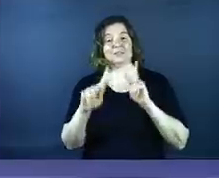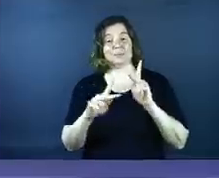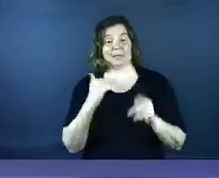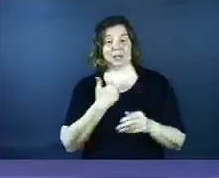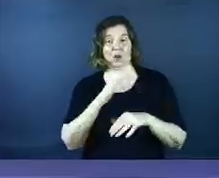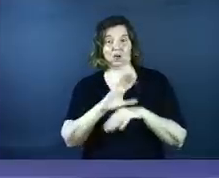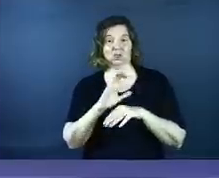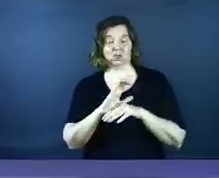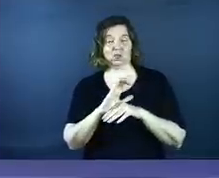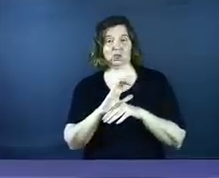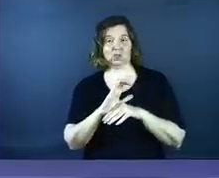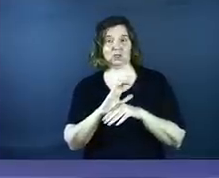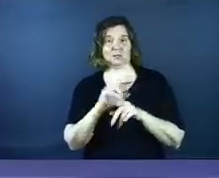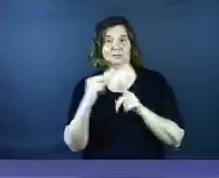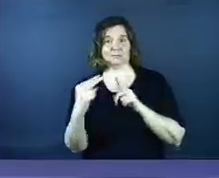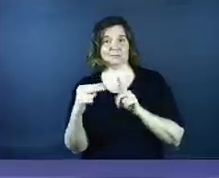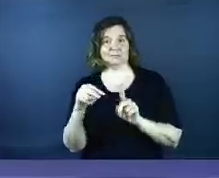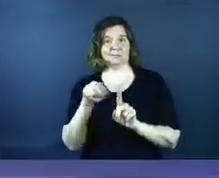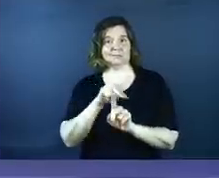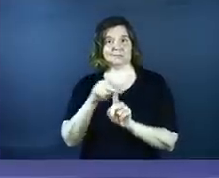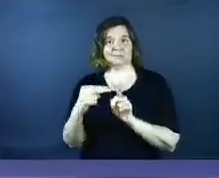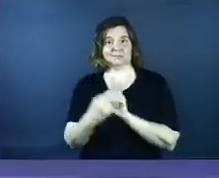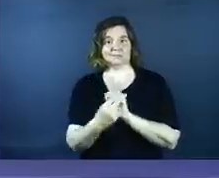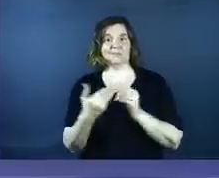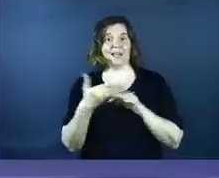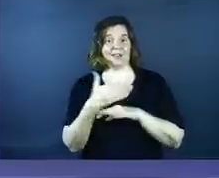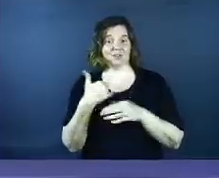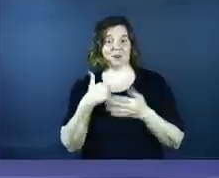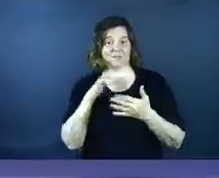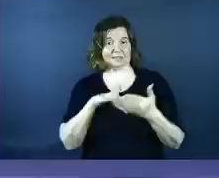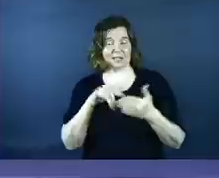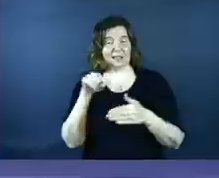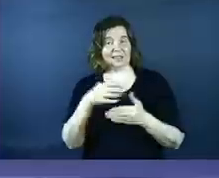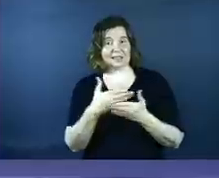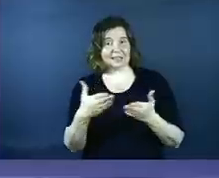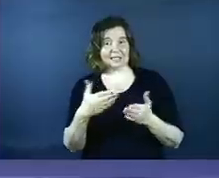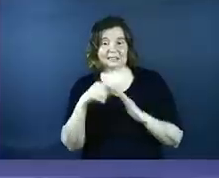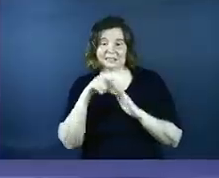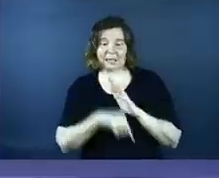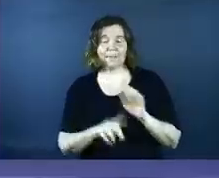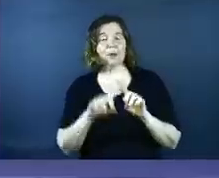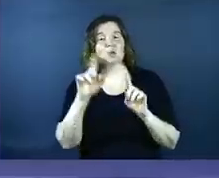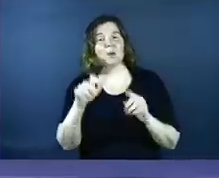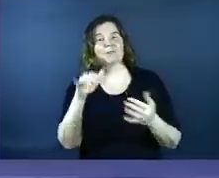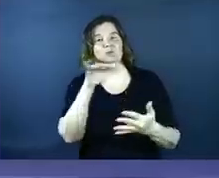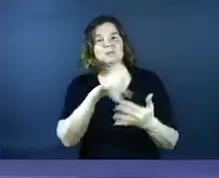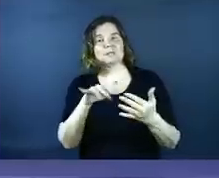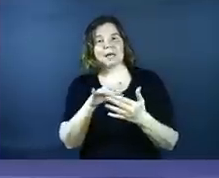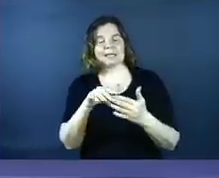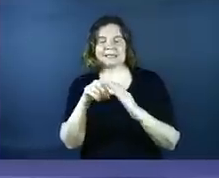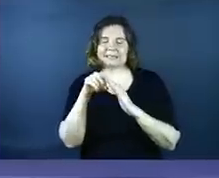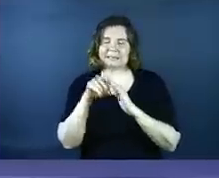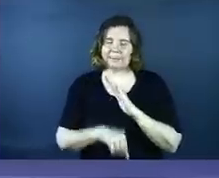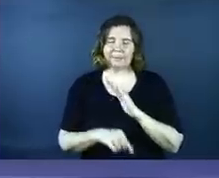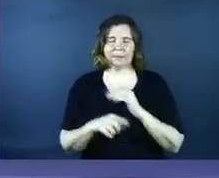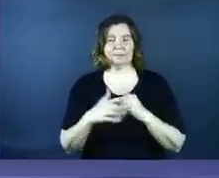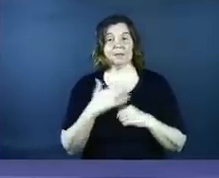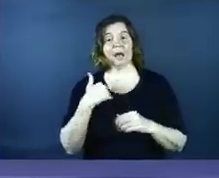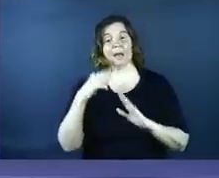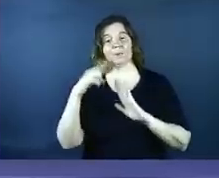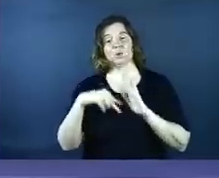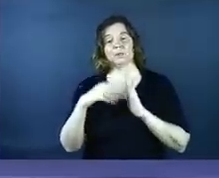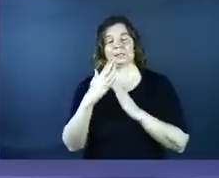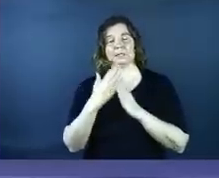in our church, would come down in different spots after having studied this thing deeply, but you've got to study it deeply. I'm going to read